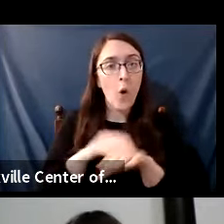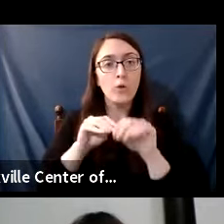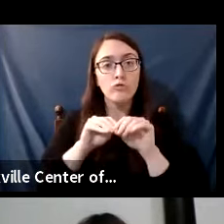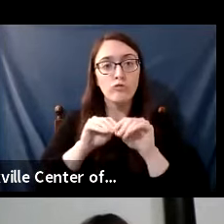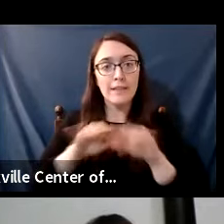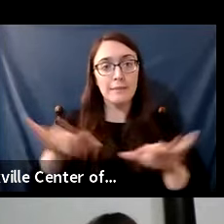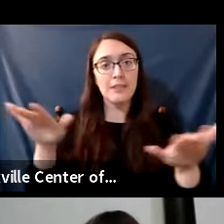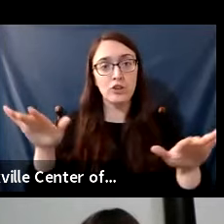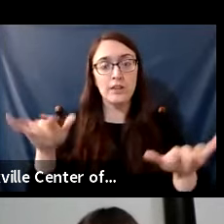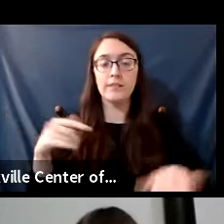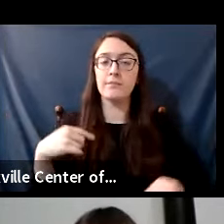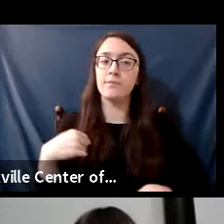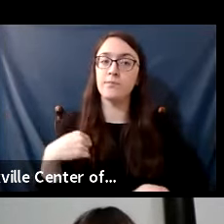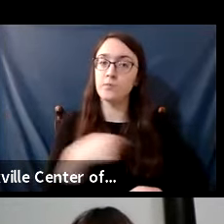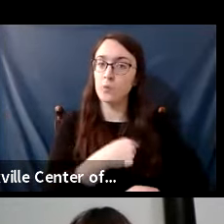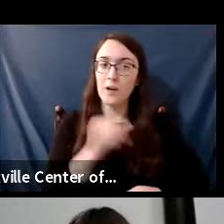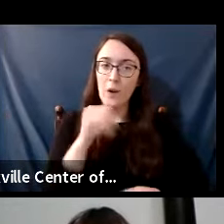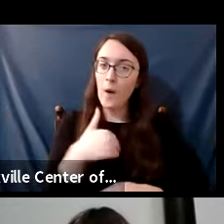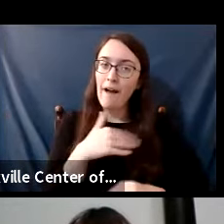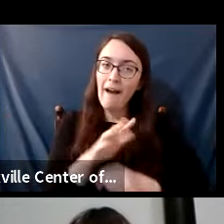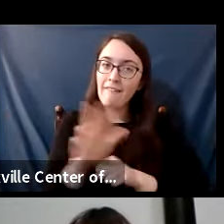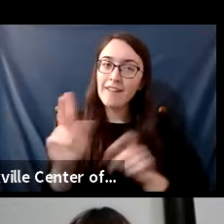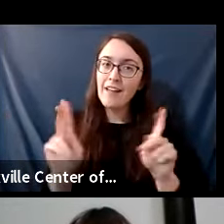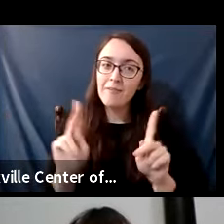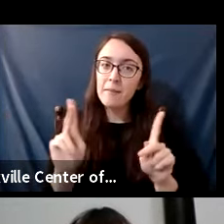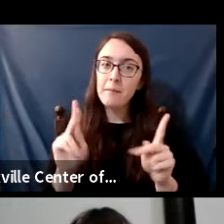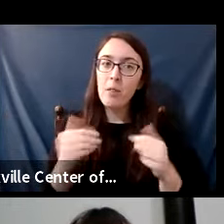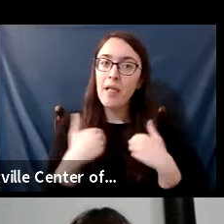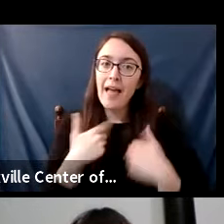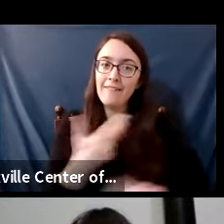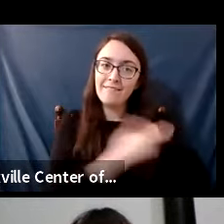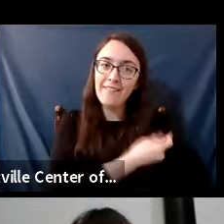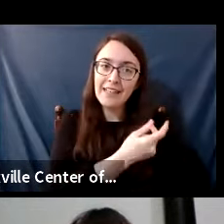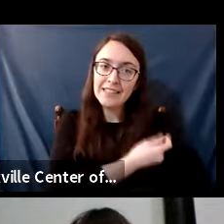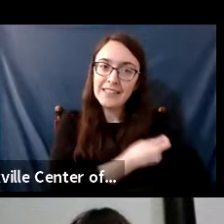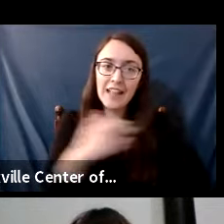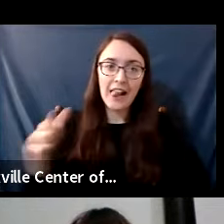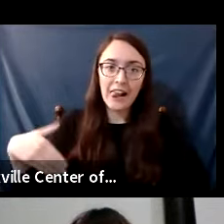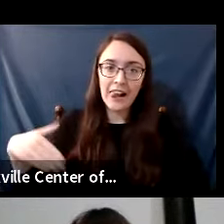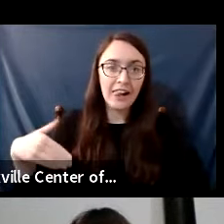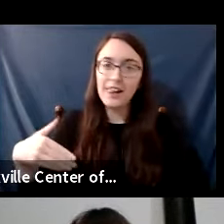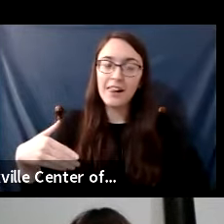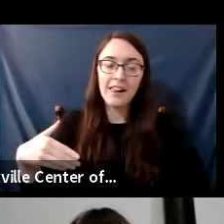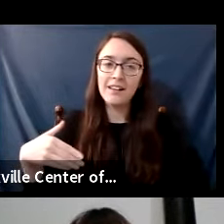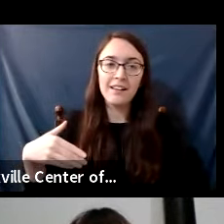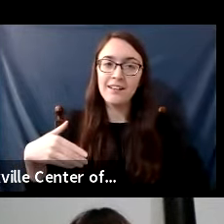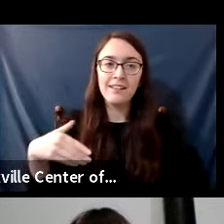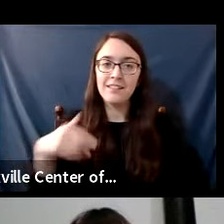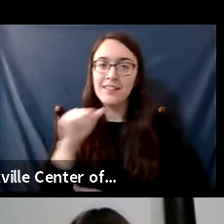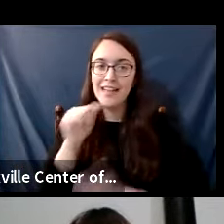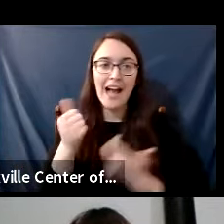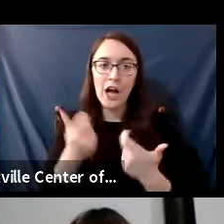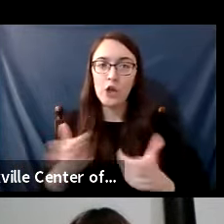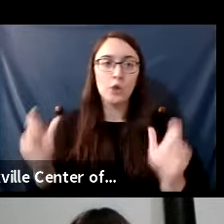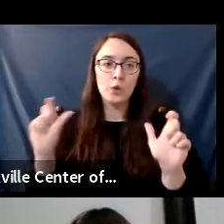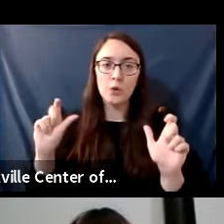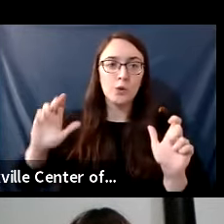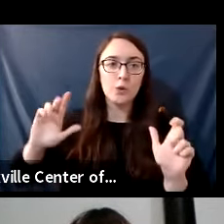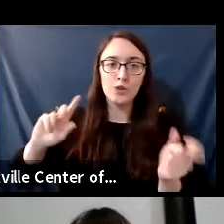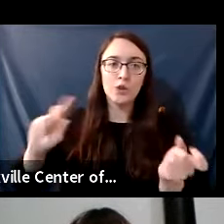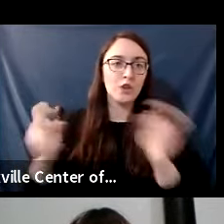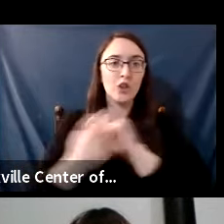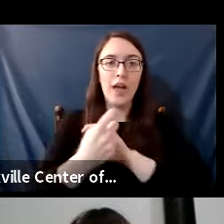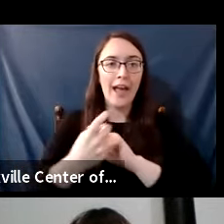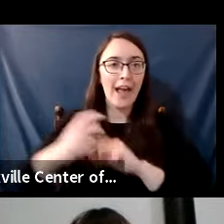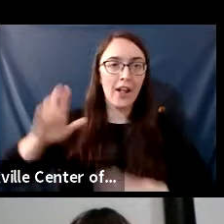don't have enough people with immunity to really make such a big change in the continued